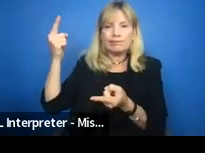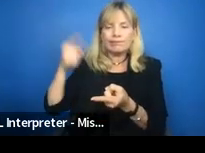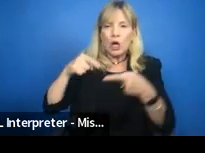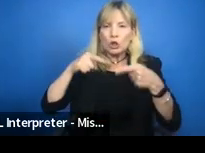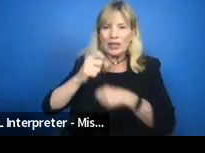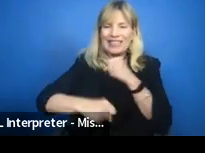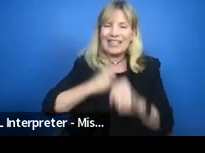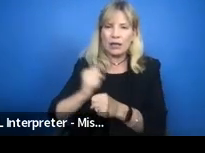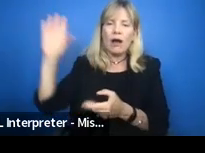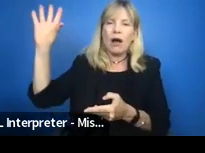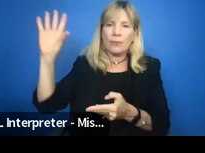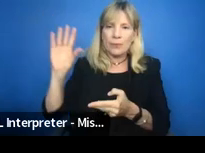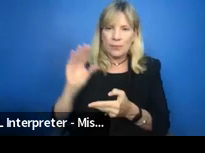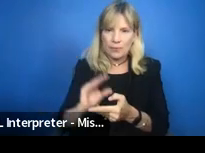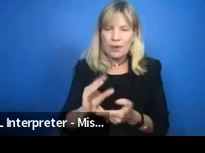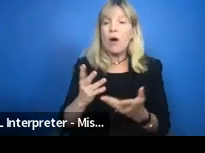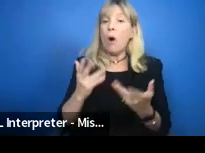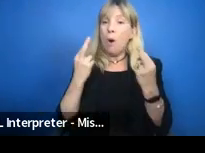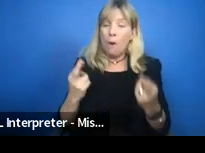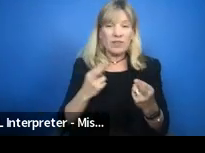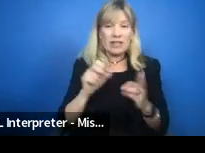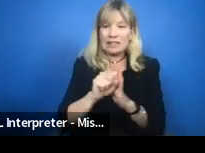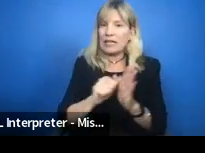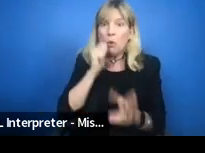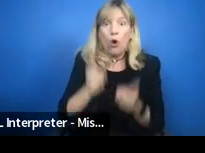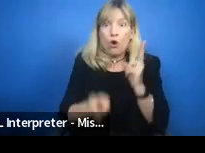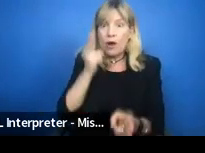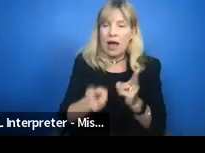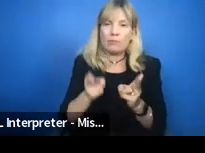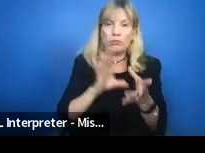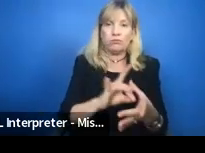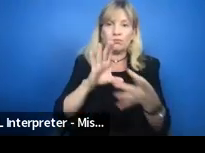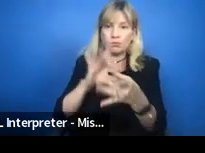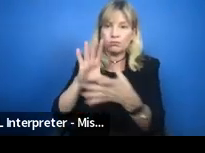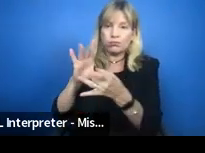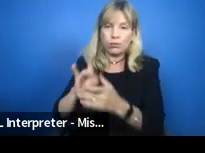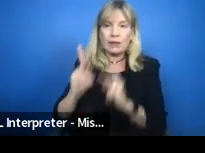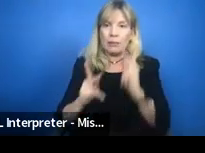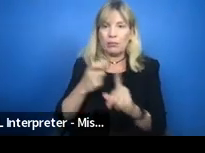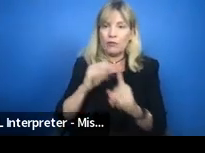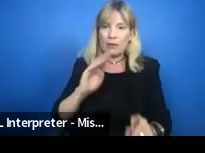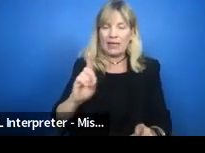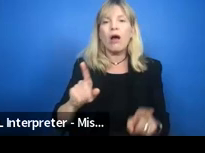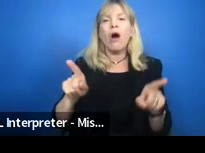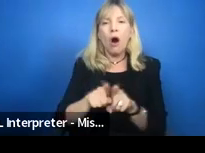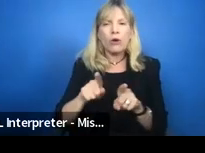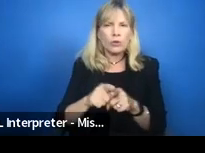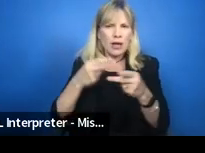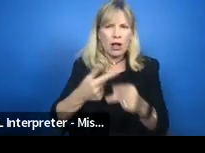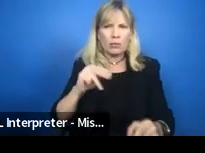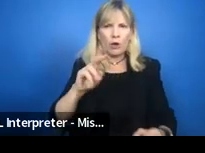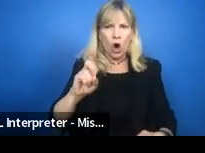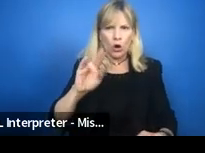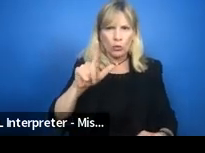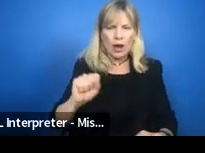of this year, so that hopefully they won't rush too much. There are also some guardrails in place to make sure that